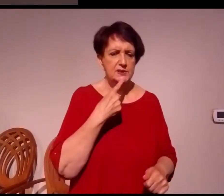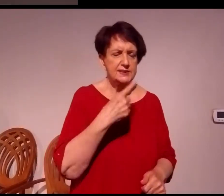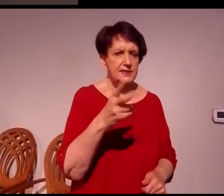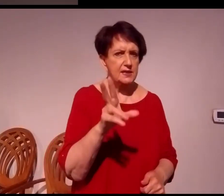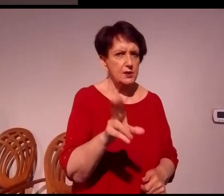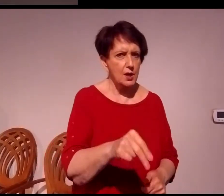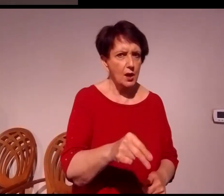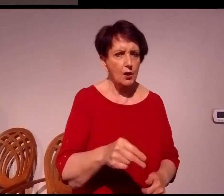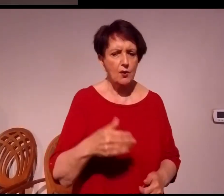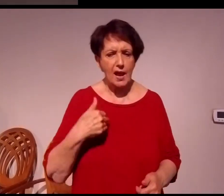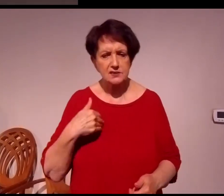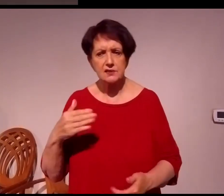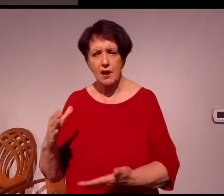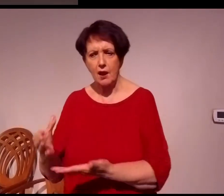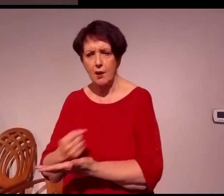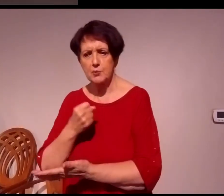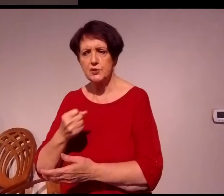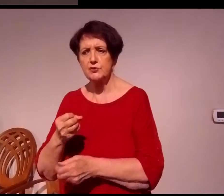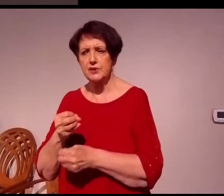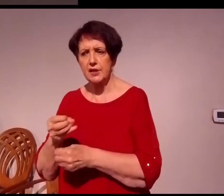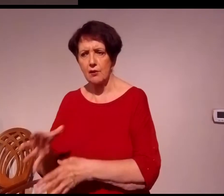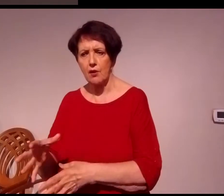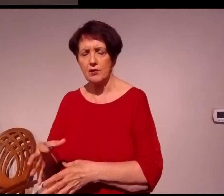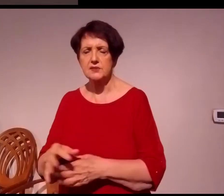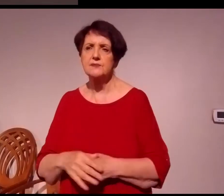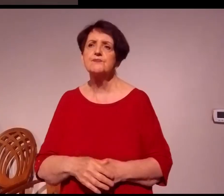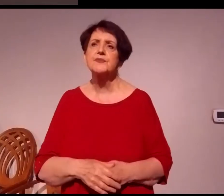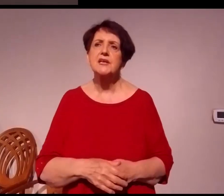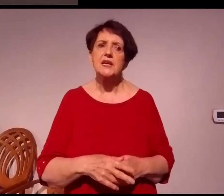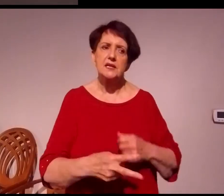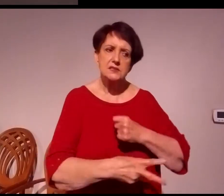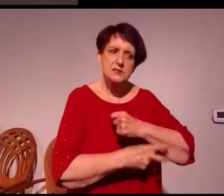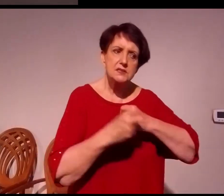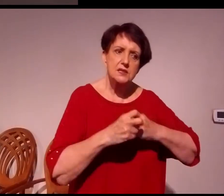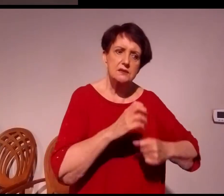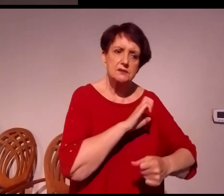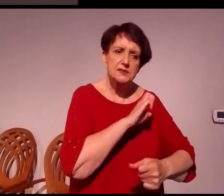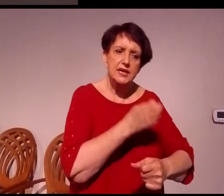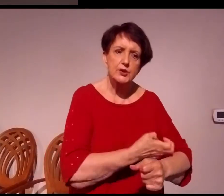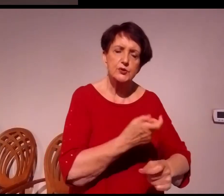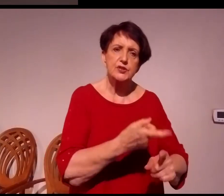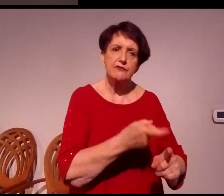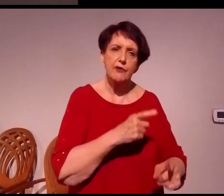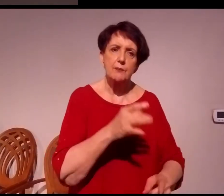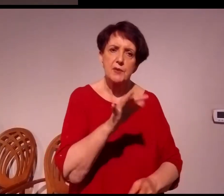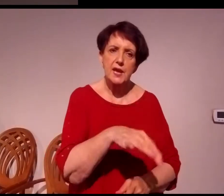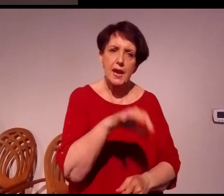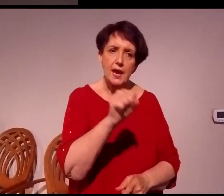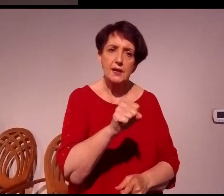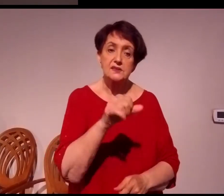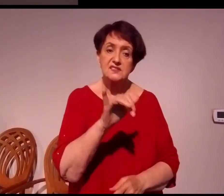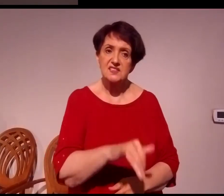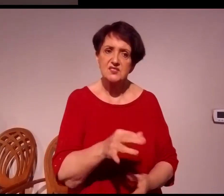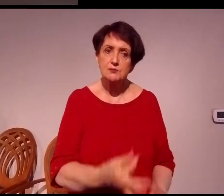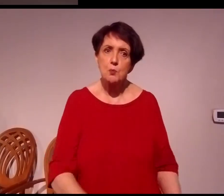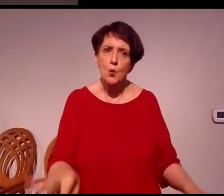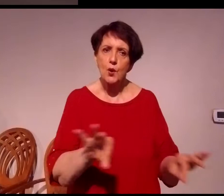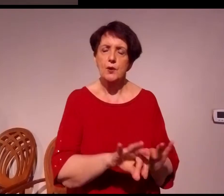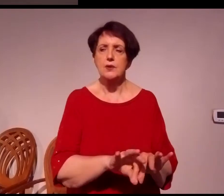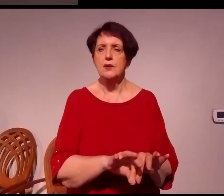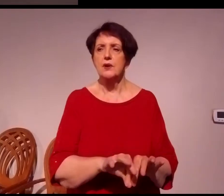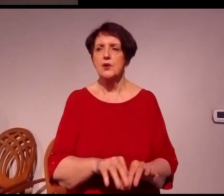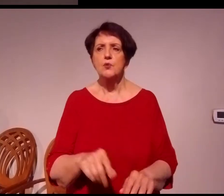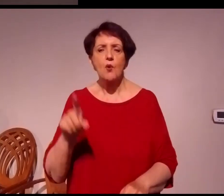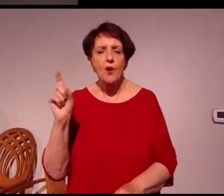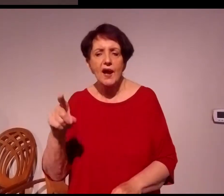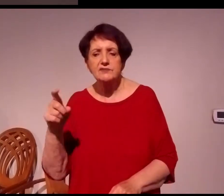huge opportunity cost in that it steals energy from the yes that really matters. You won't have to say